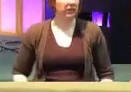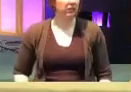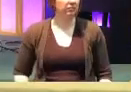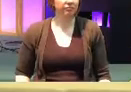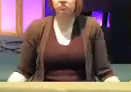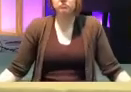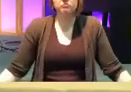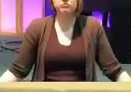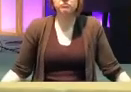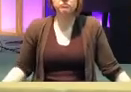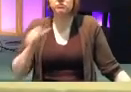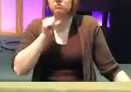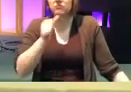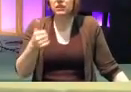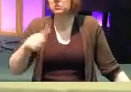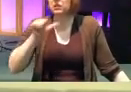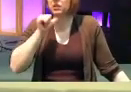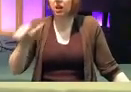I'm still not backing down.